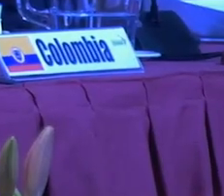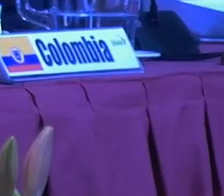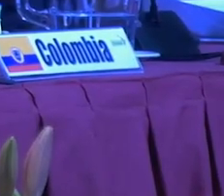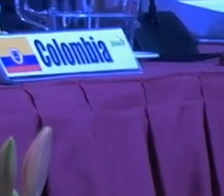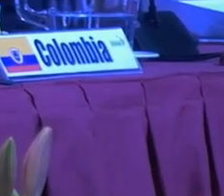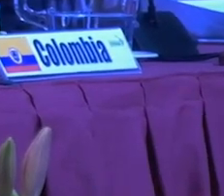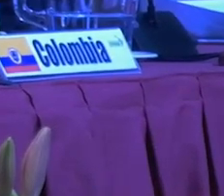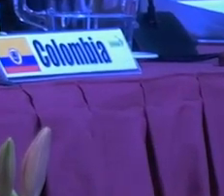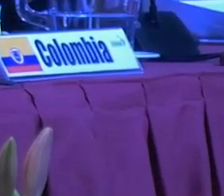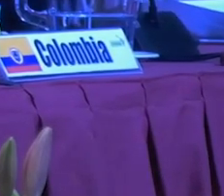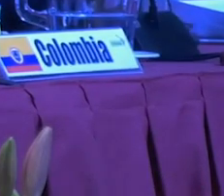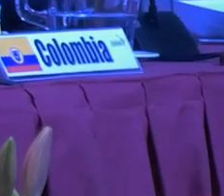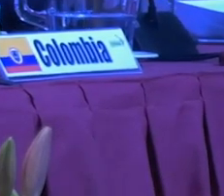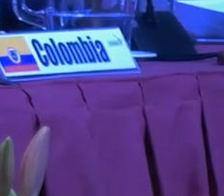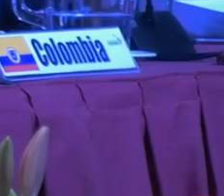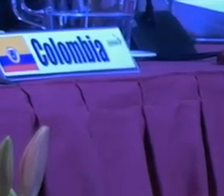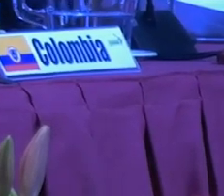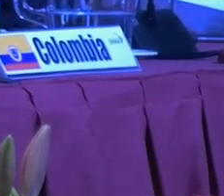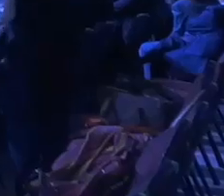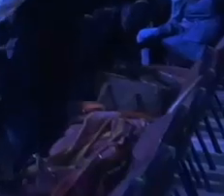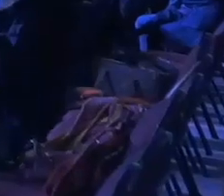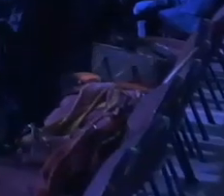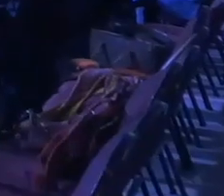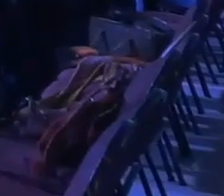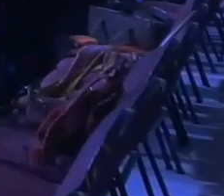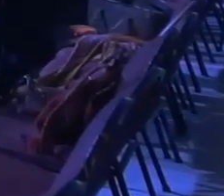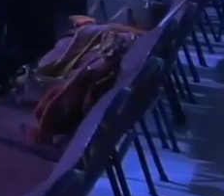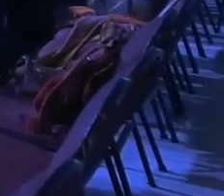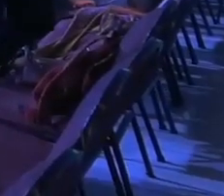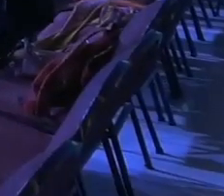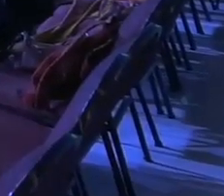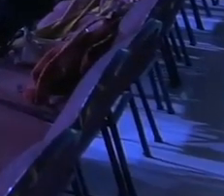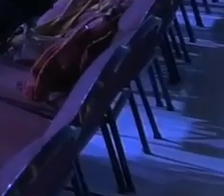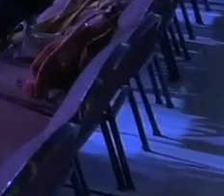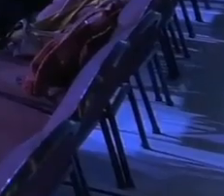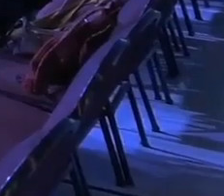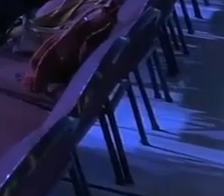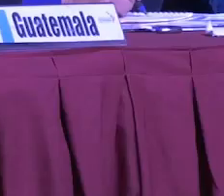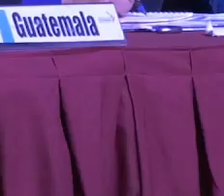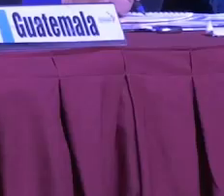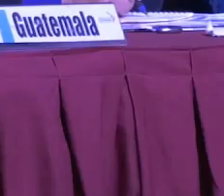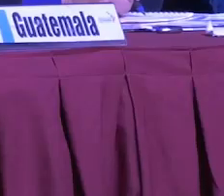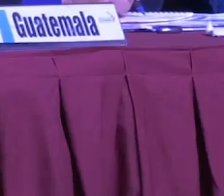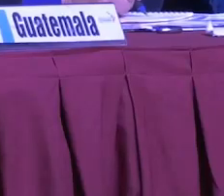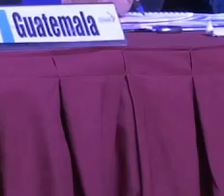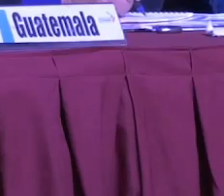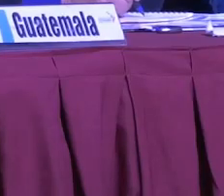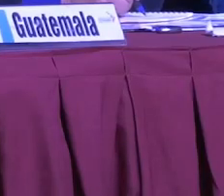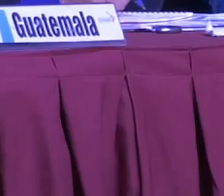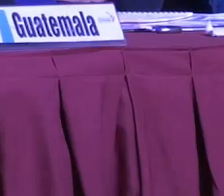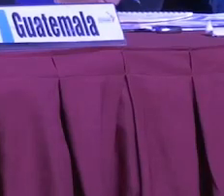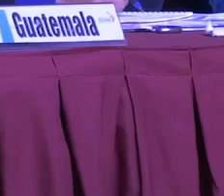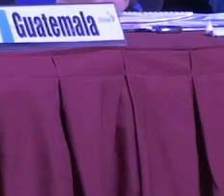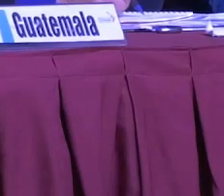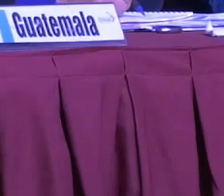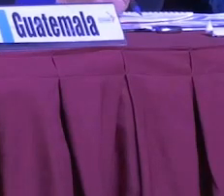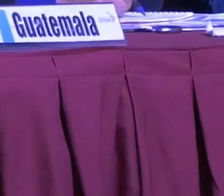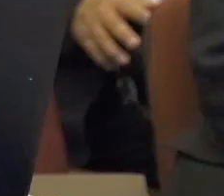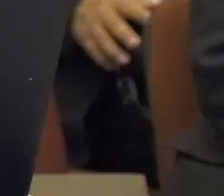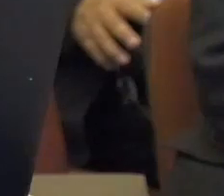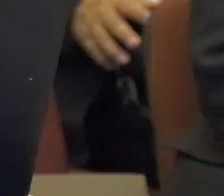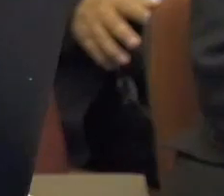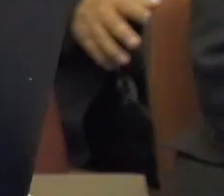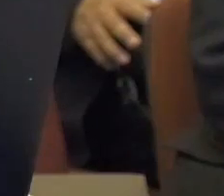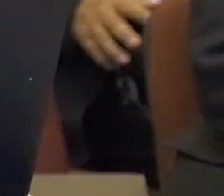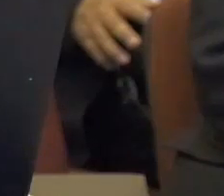desafío es ver la calidad en términos de integralidad. La calidad es